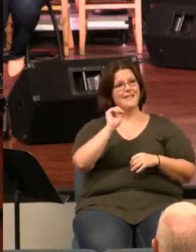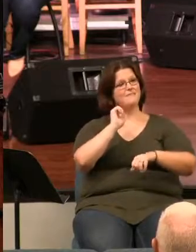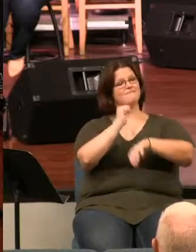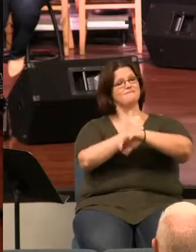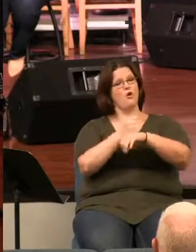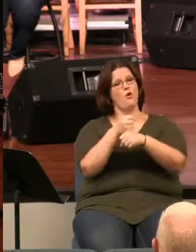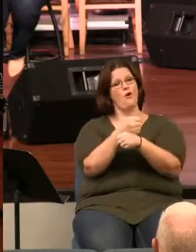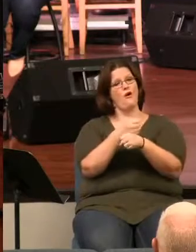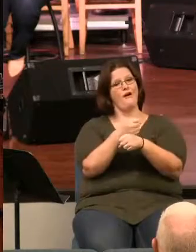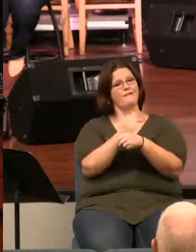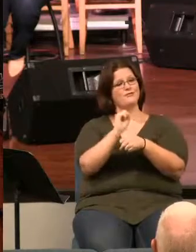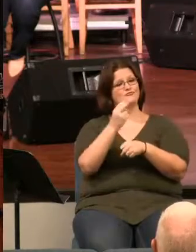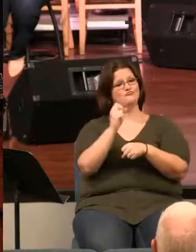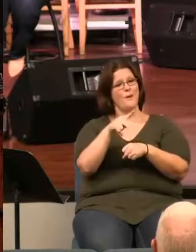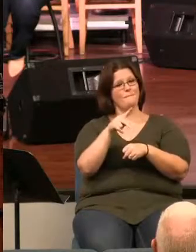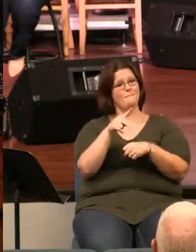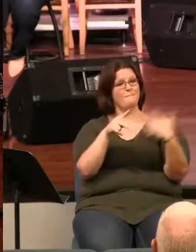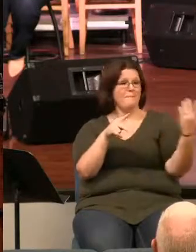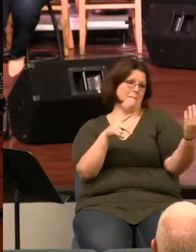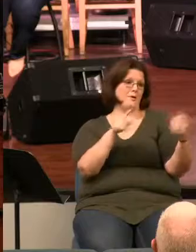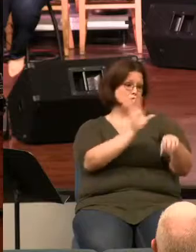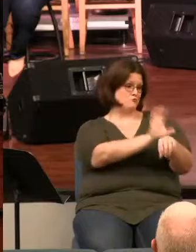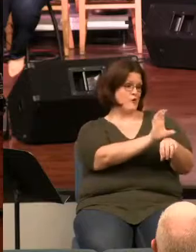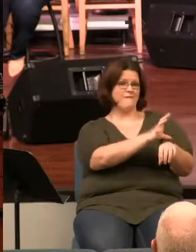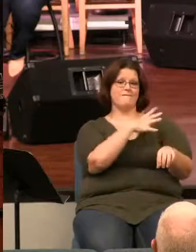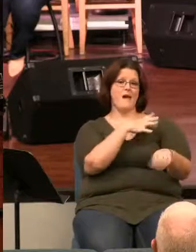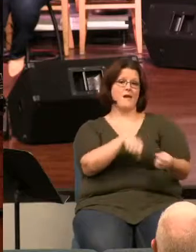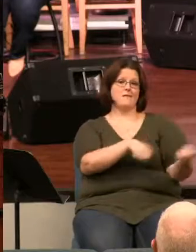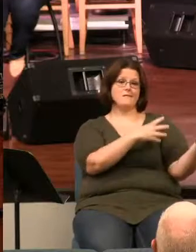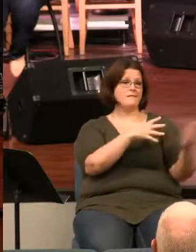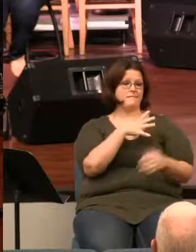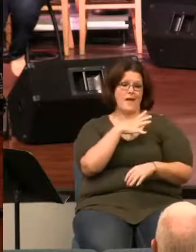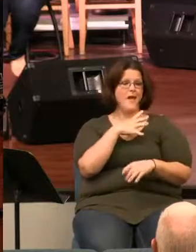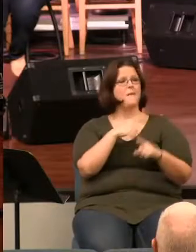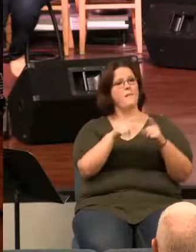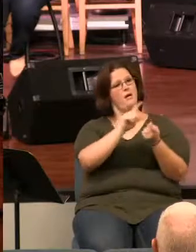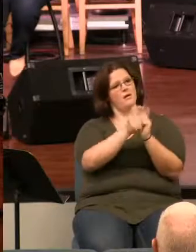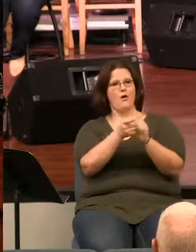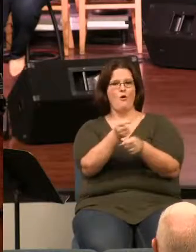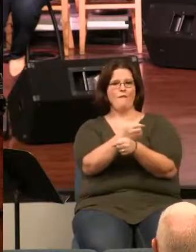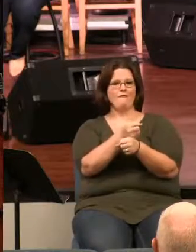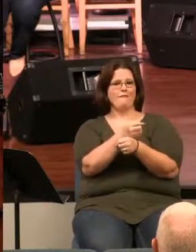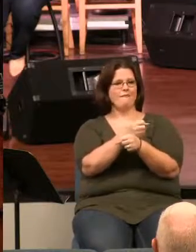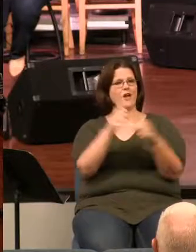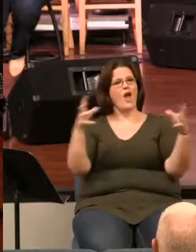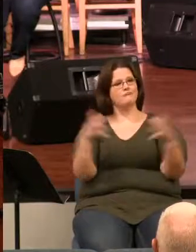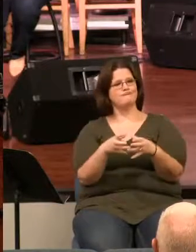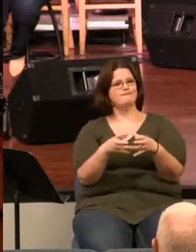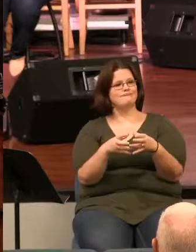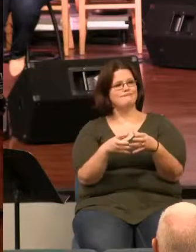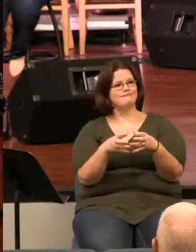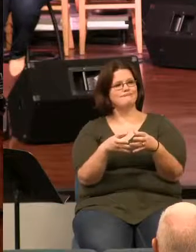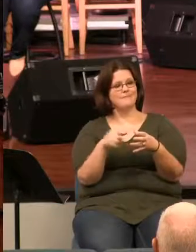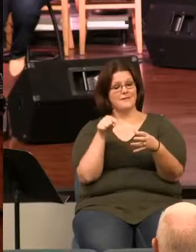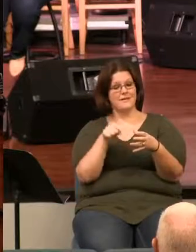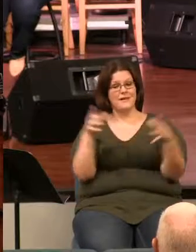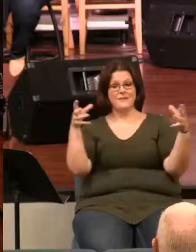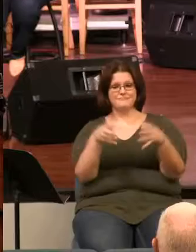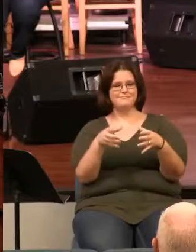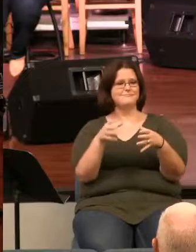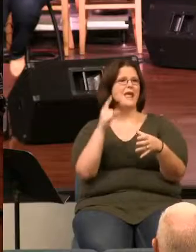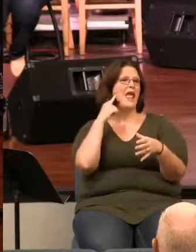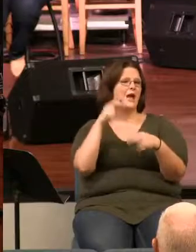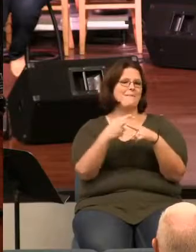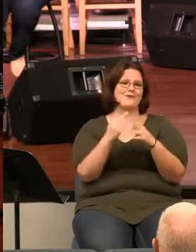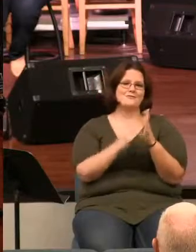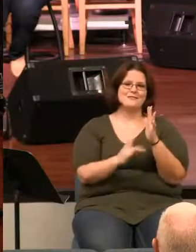And so people come to get, they do coffee in Singapore like they do in America. But when they go to her coffee shop, they get Jesus. They